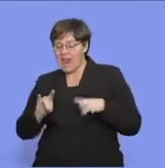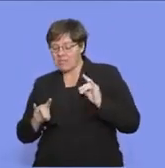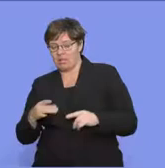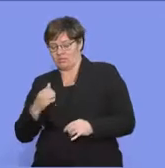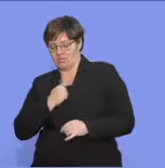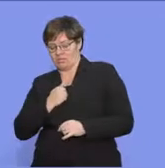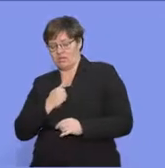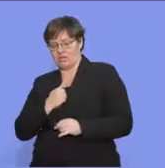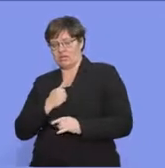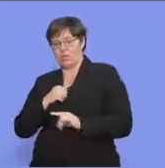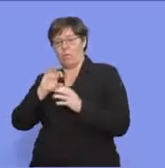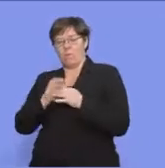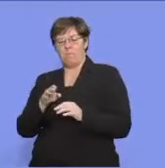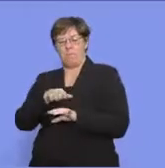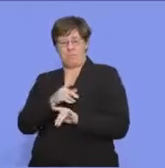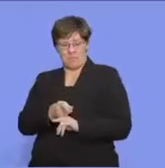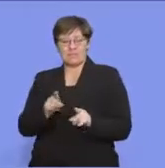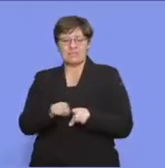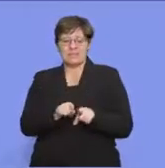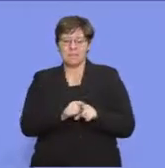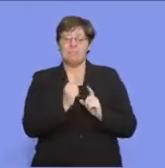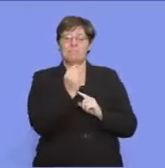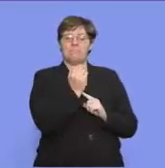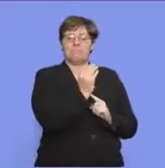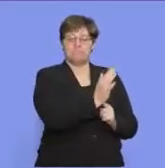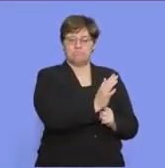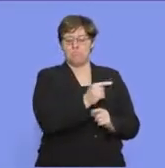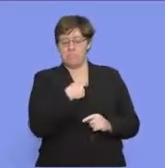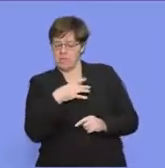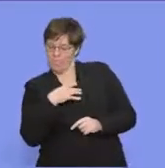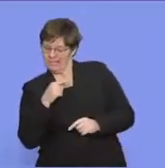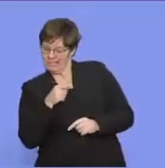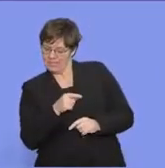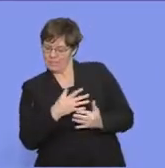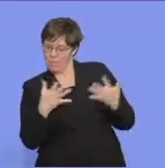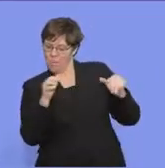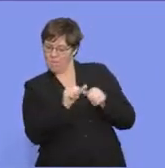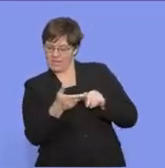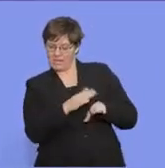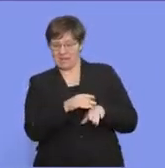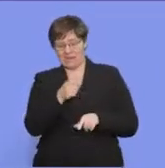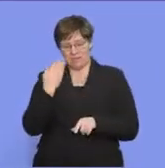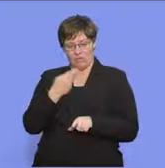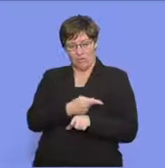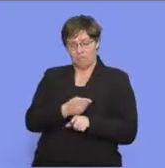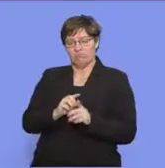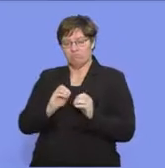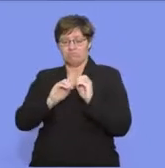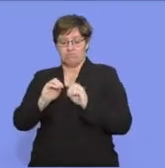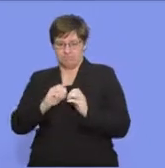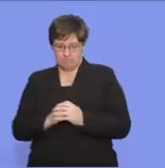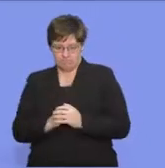animals and even plants with more desirable traits. Okay, so it's basically